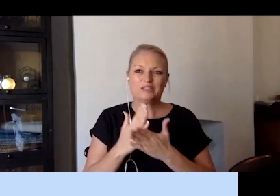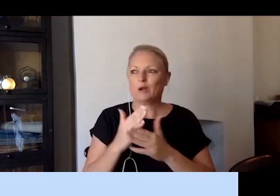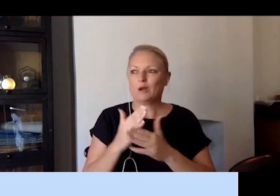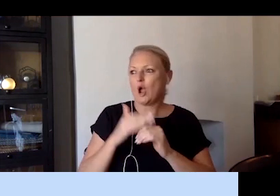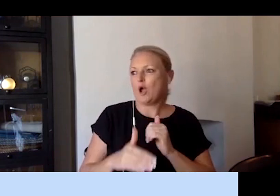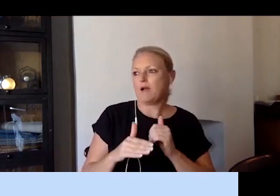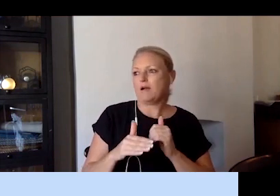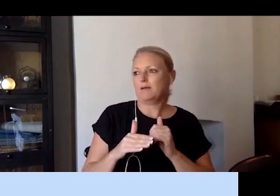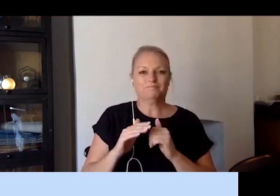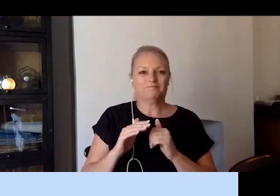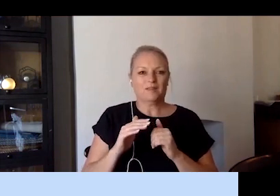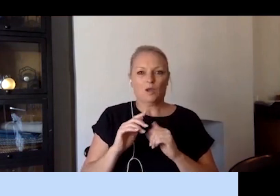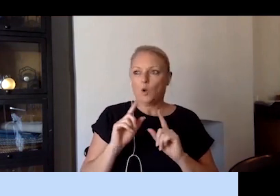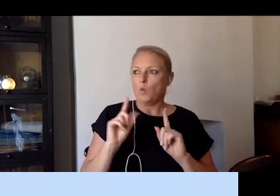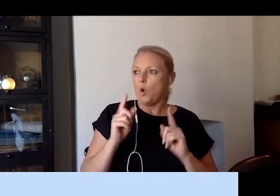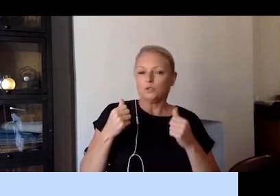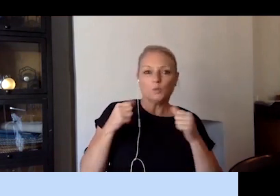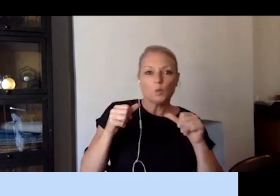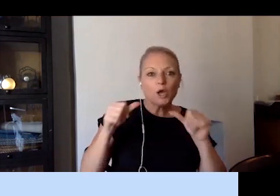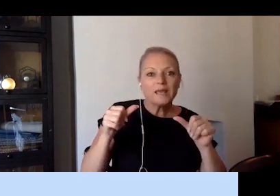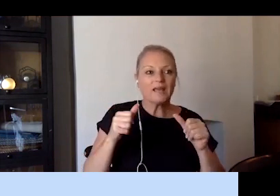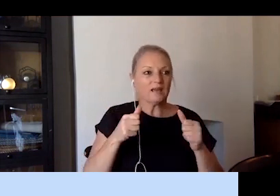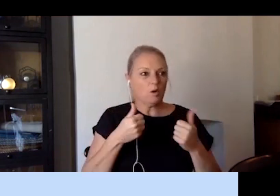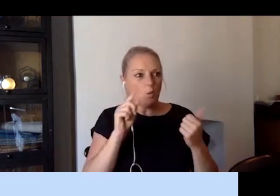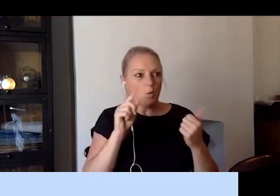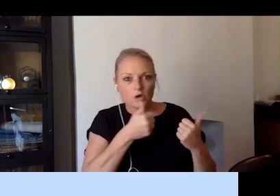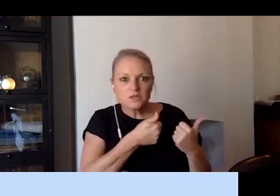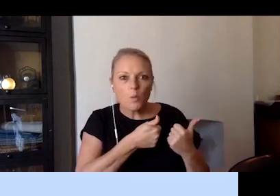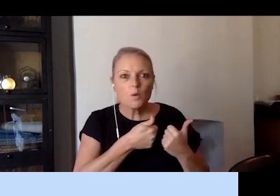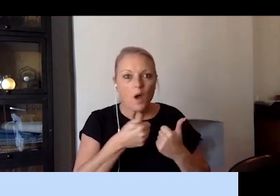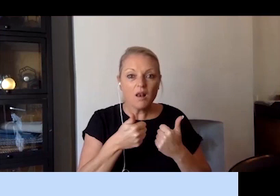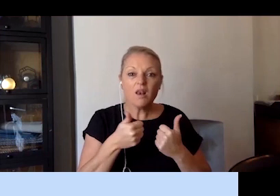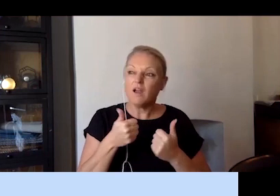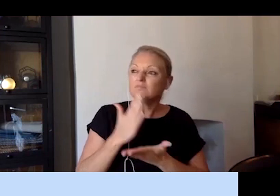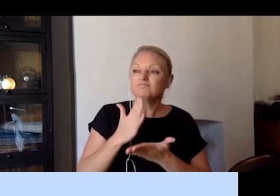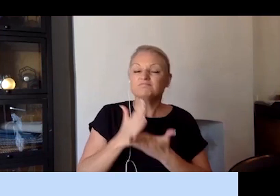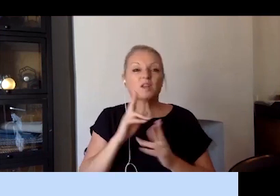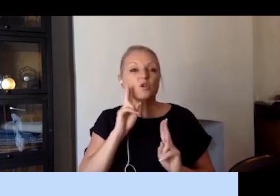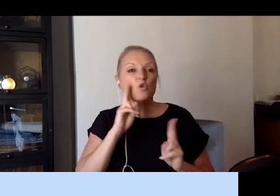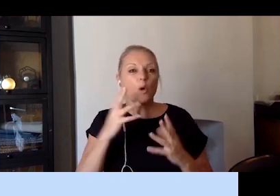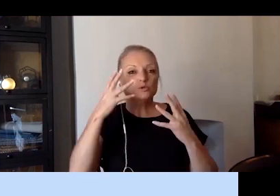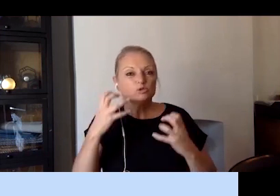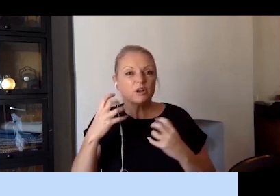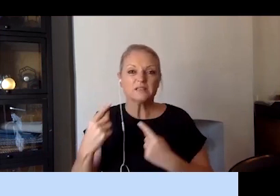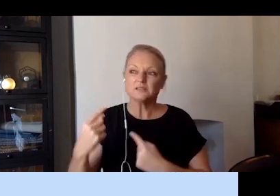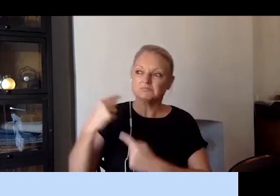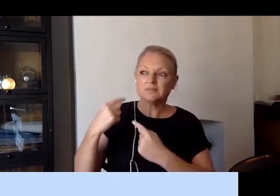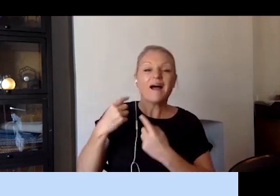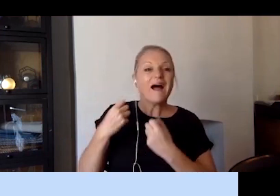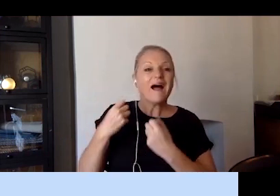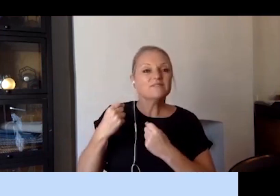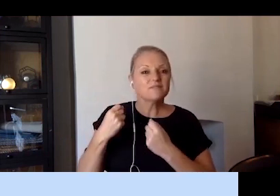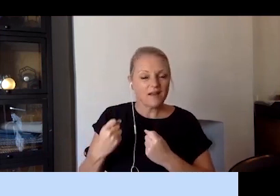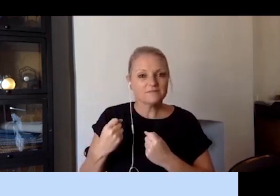expectation of normal stress. It's pretty clear then that something as unsettling and global as